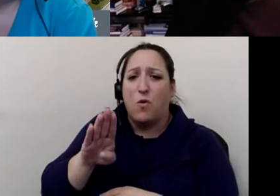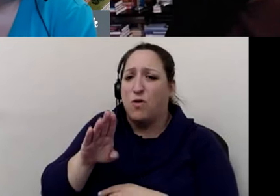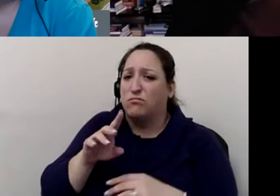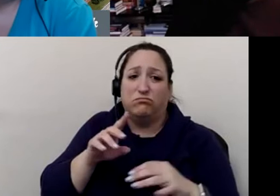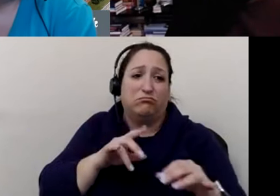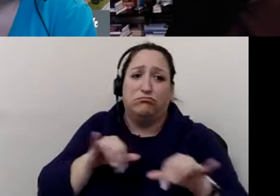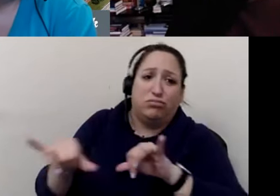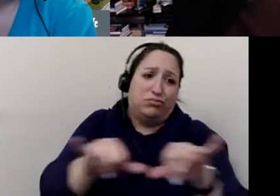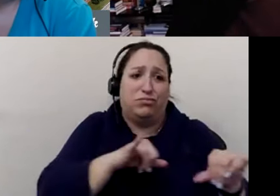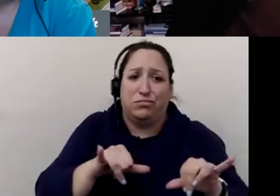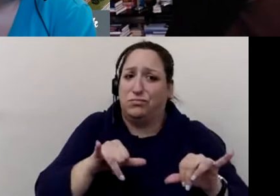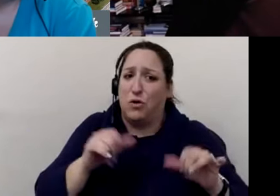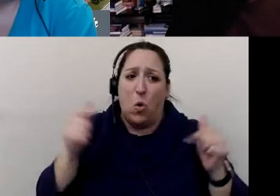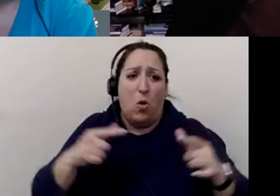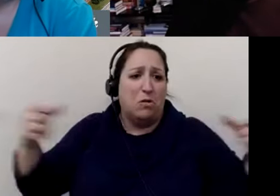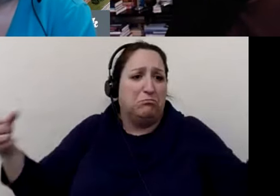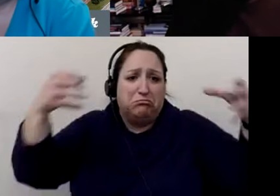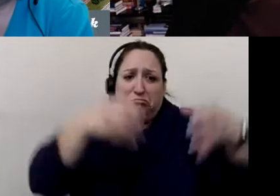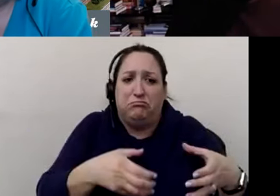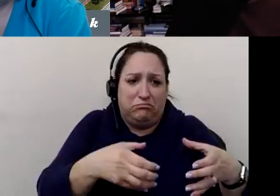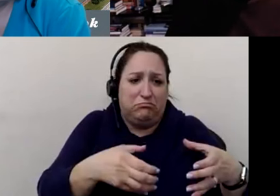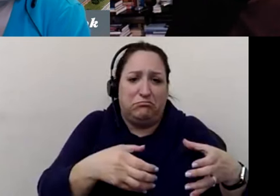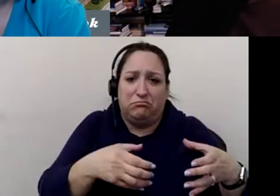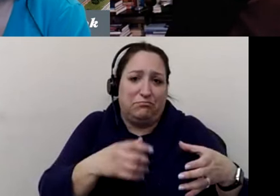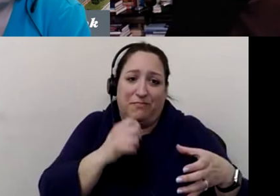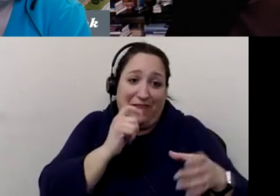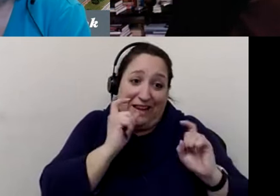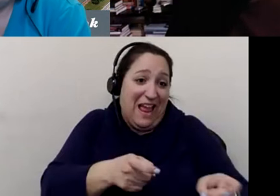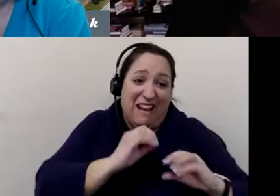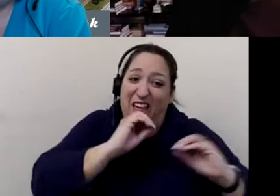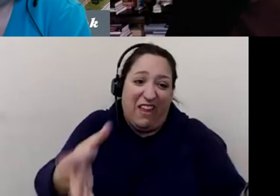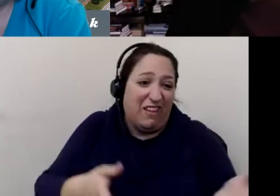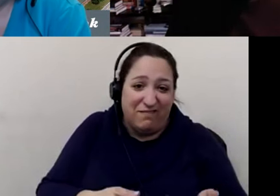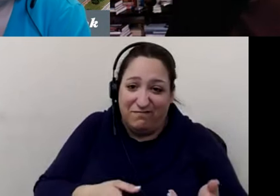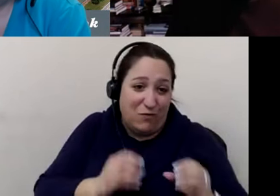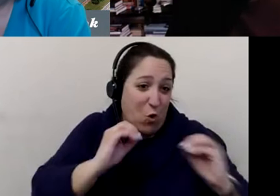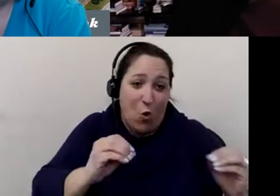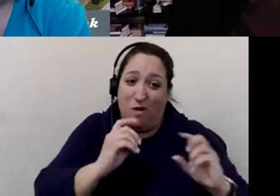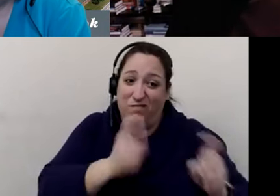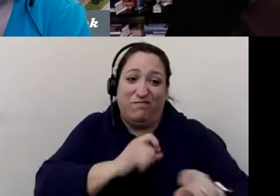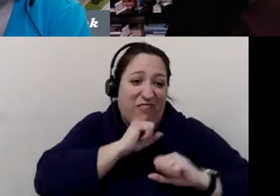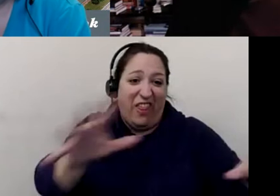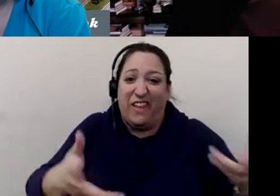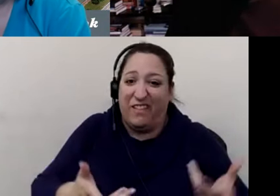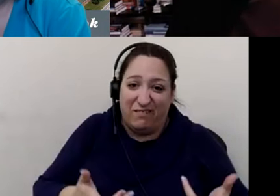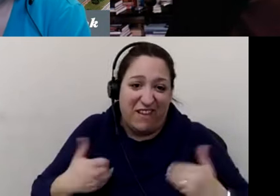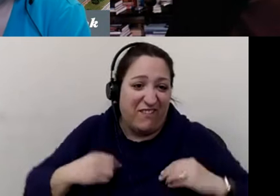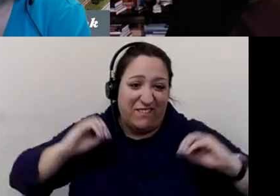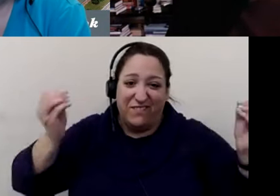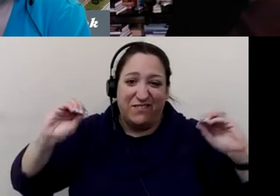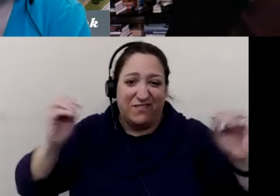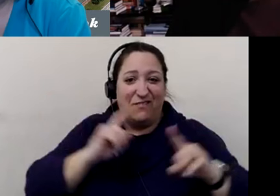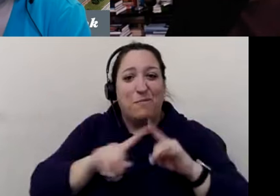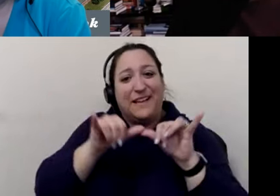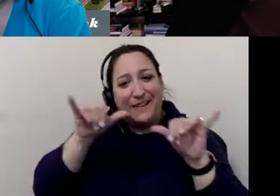all. Everyone's in there and they got what they didn't get. Everyone didn't get anything. You know, the